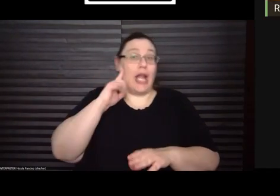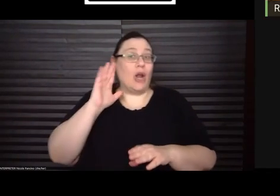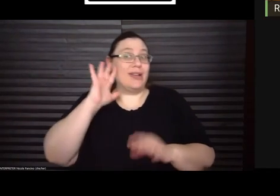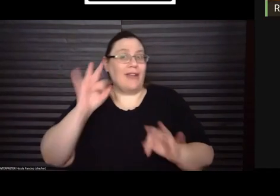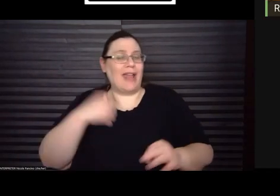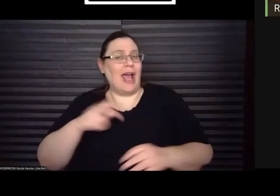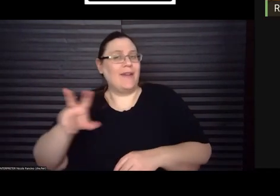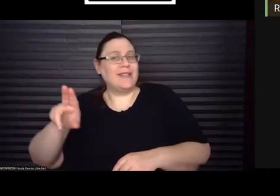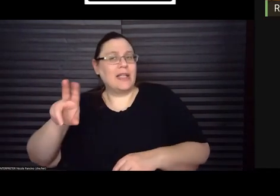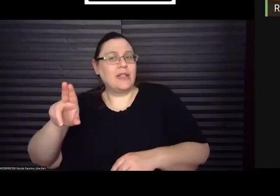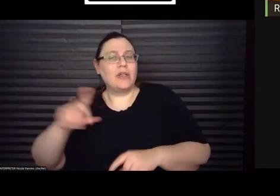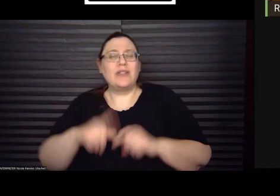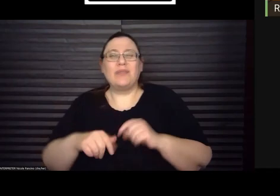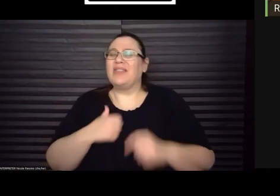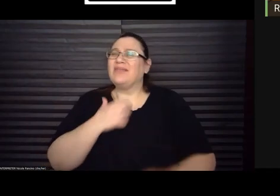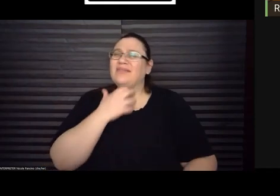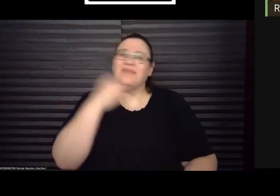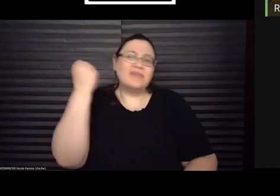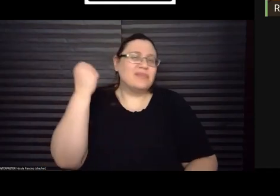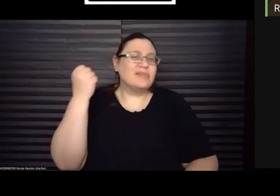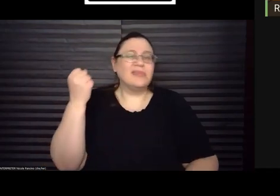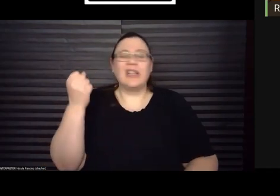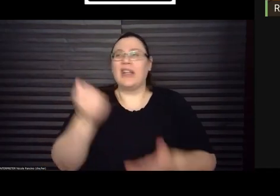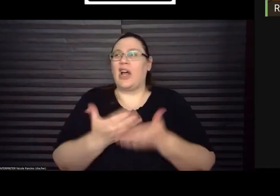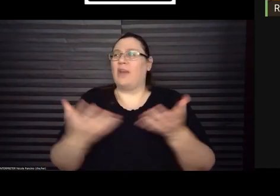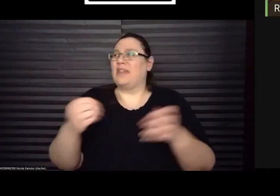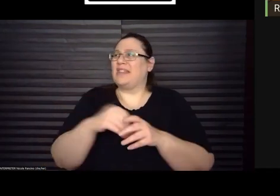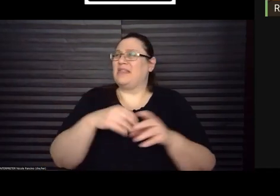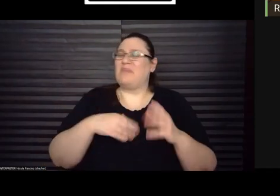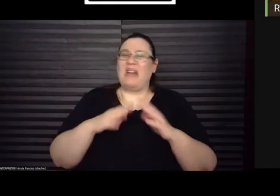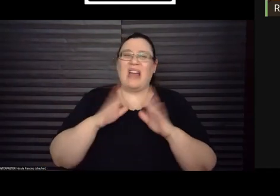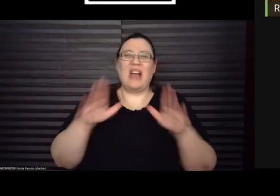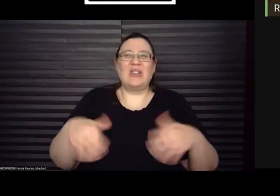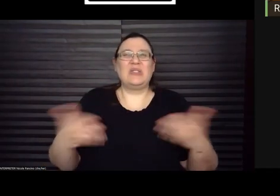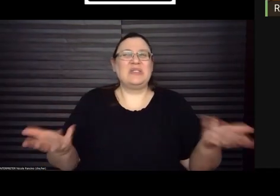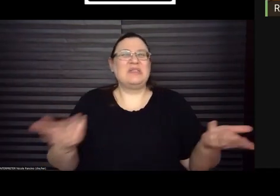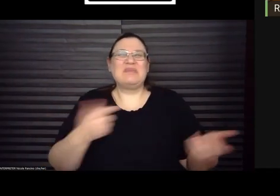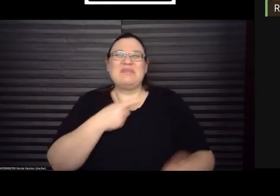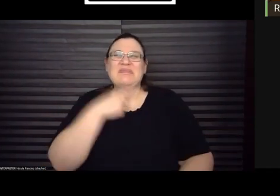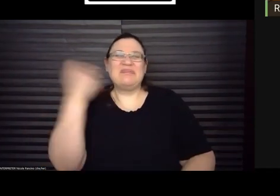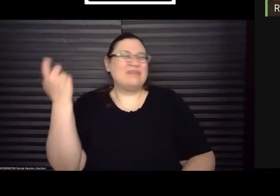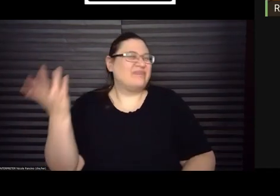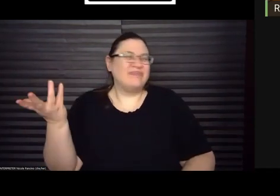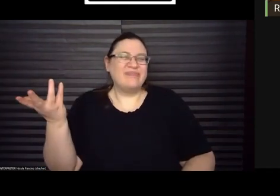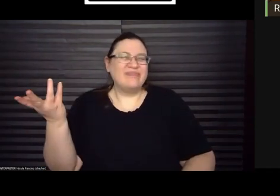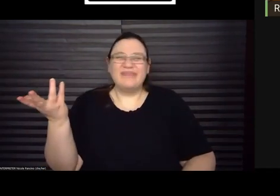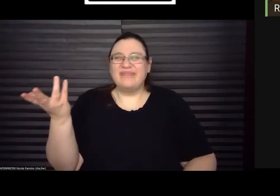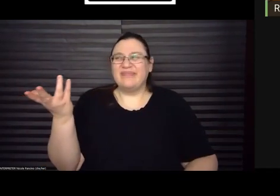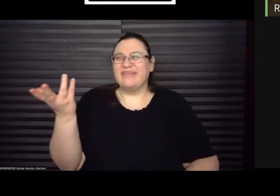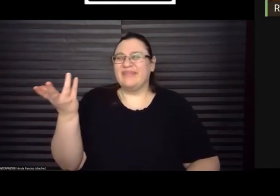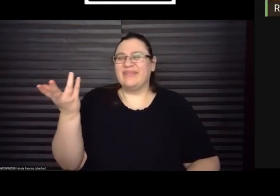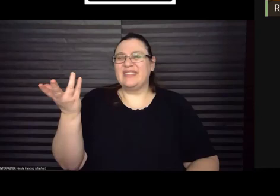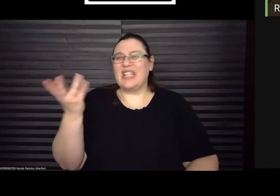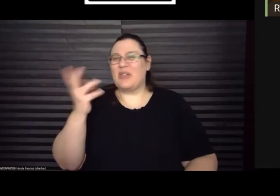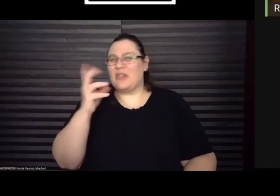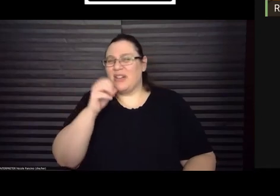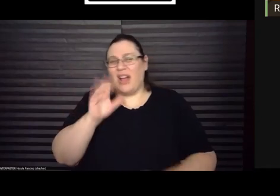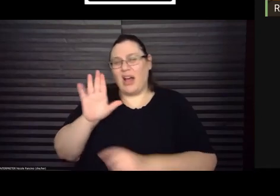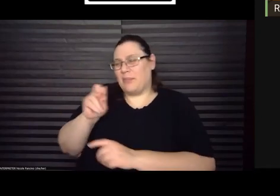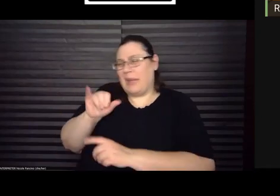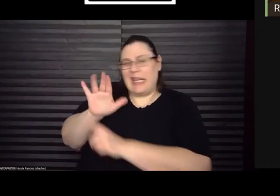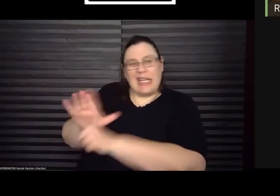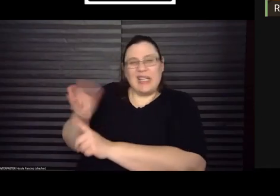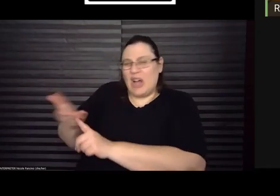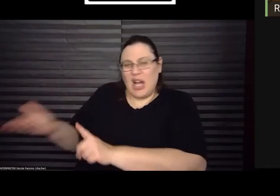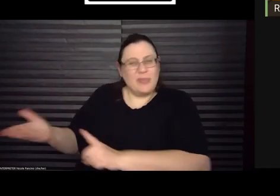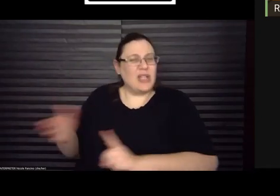pair of scissors, but I got really tired of like the objects in my house. And they weren't Benny's objects and they weren't Annabelle's